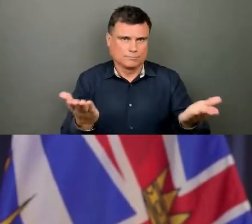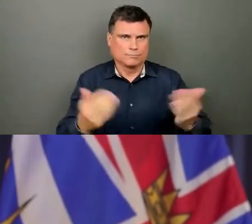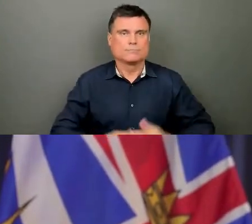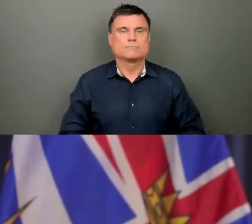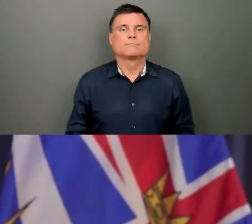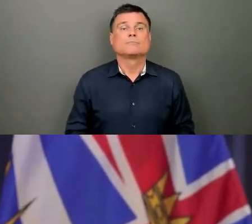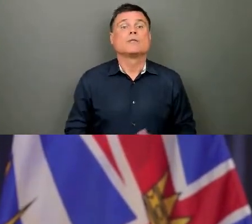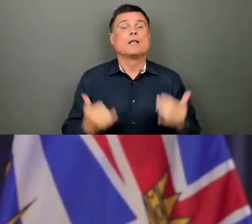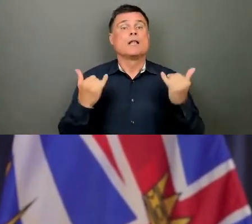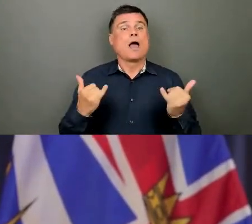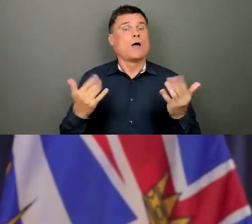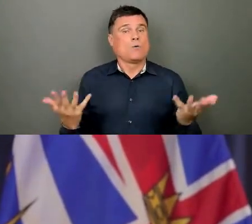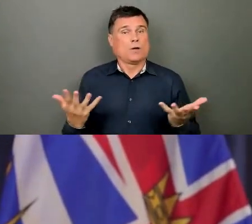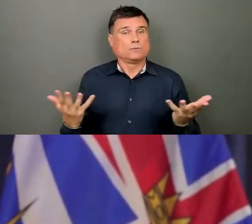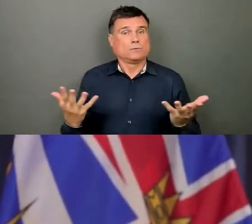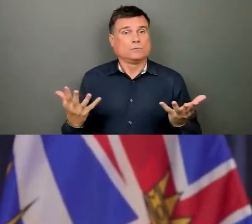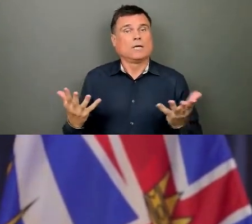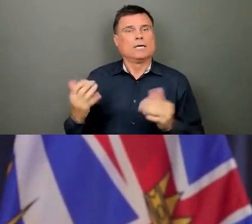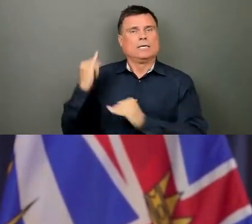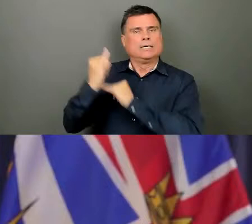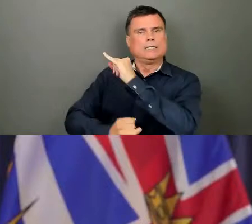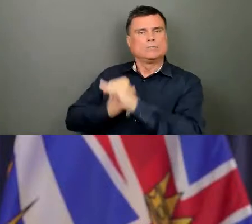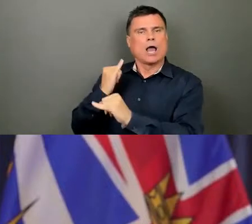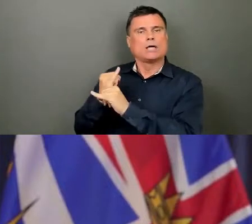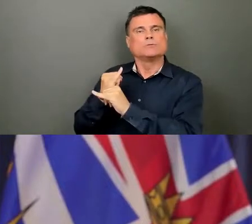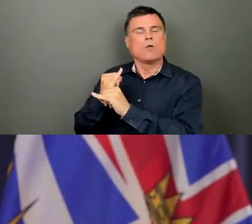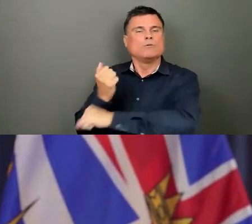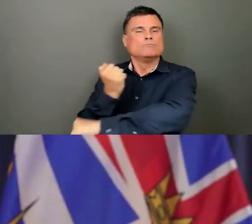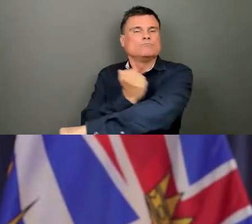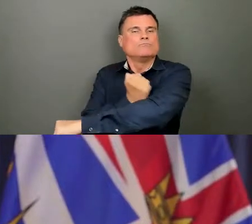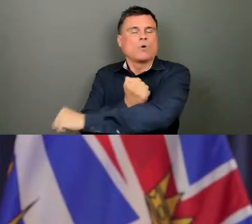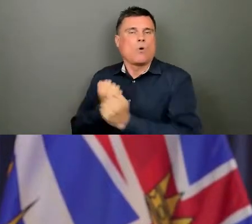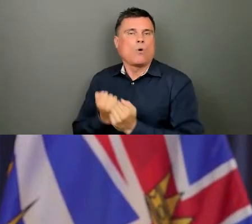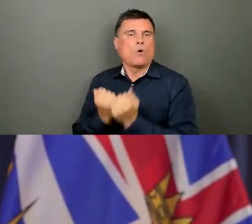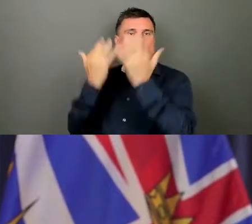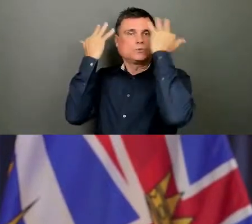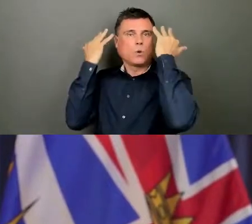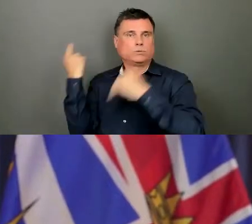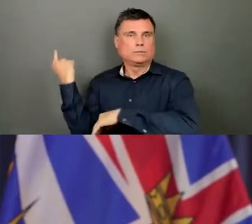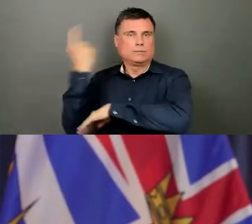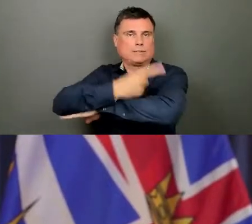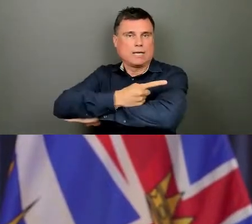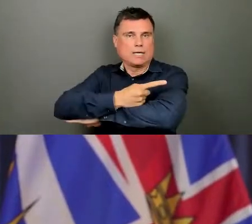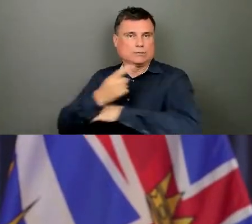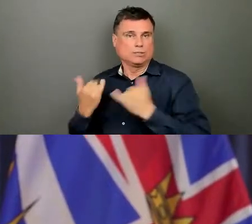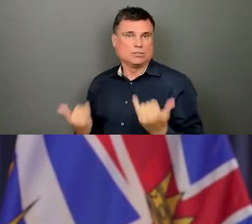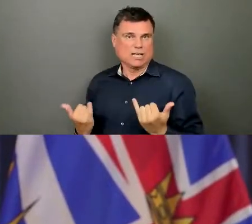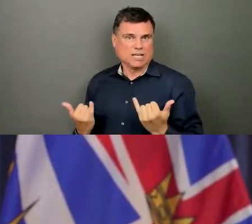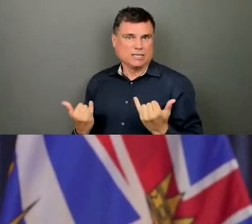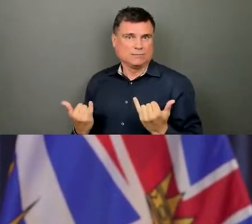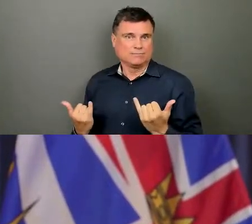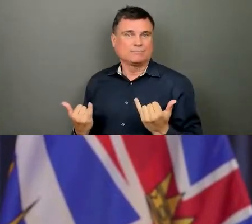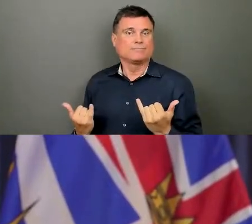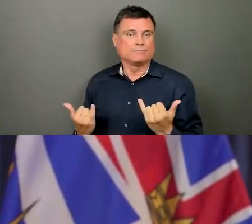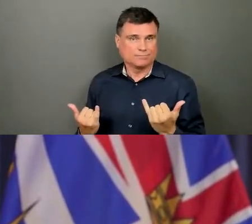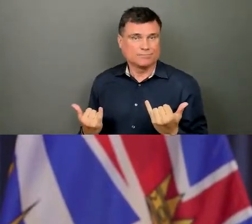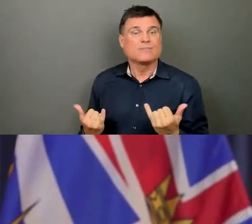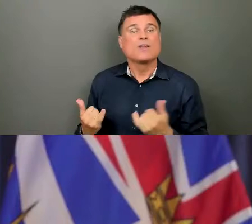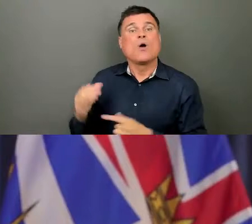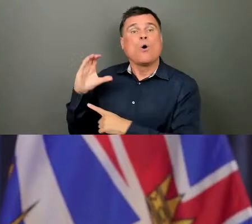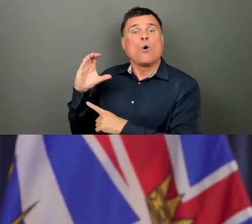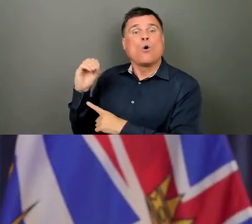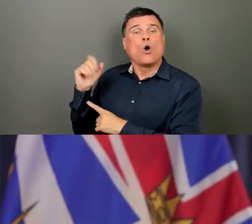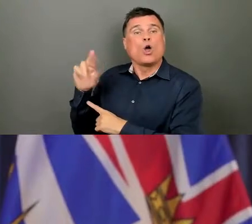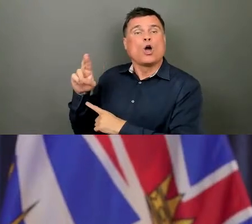Overdose Awareness Day. The coroner gave a six-month report for the first 6 months of 2021